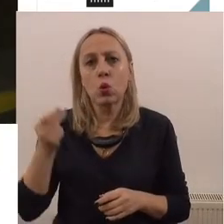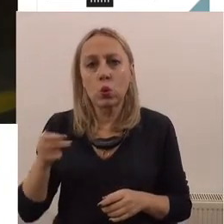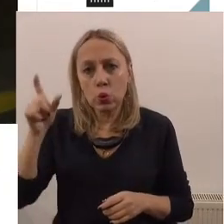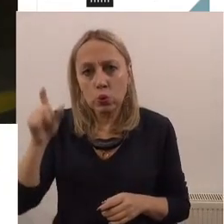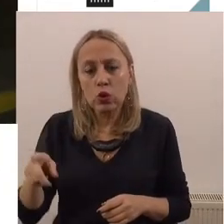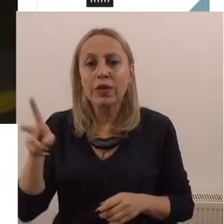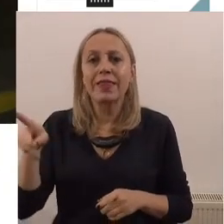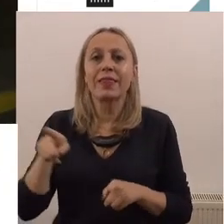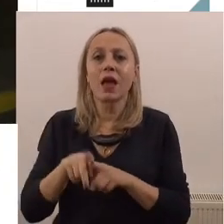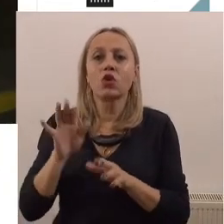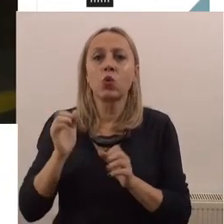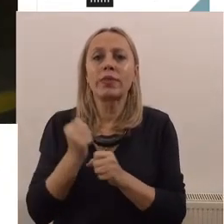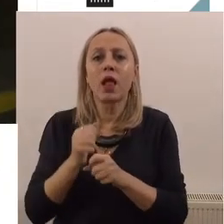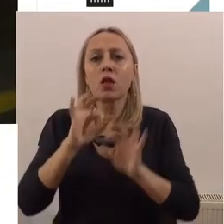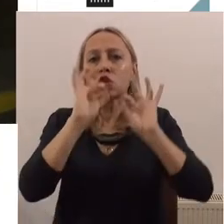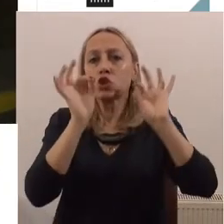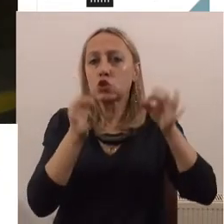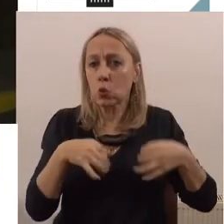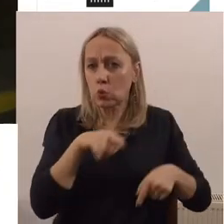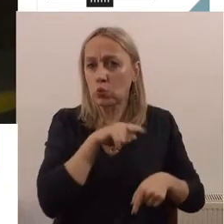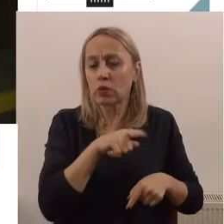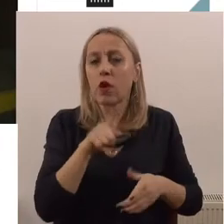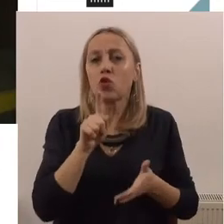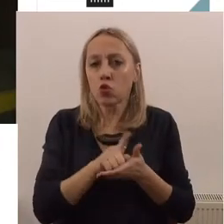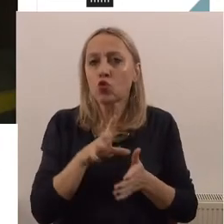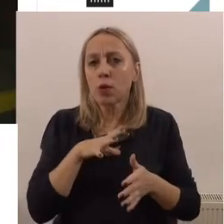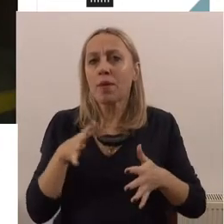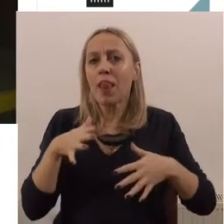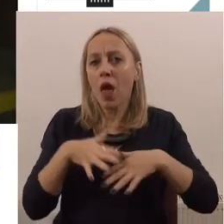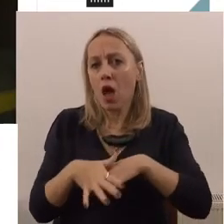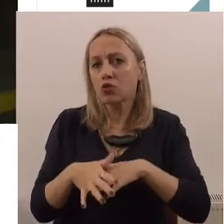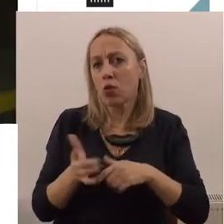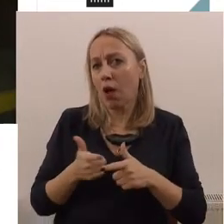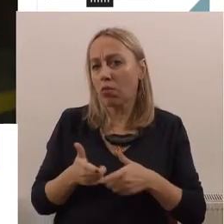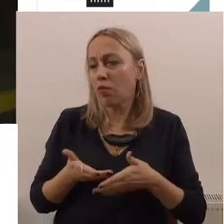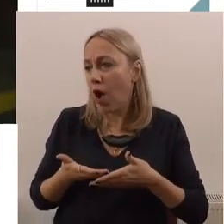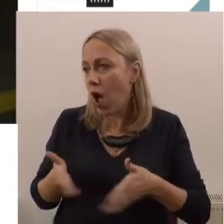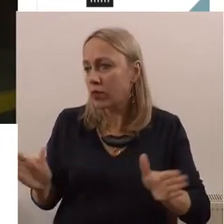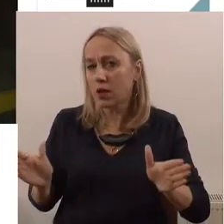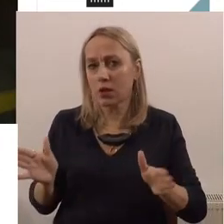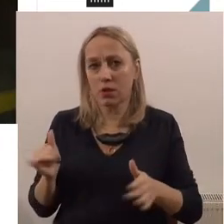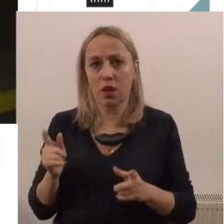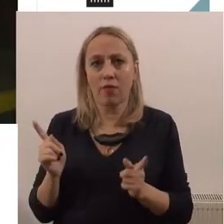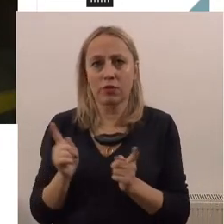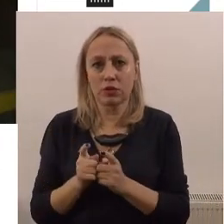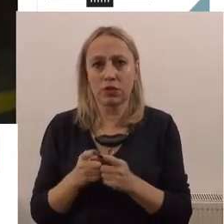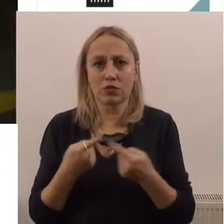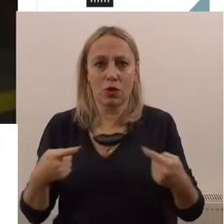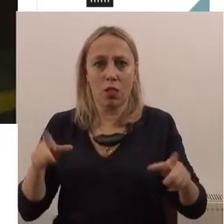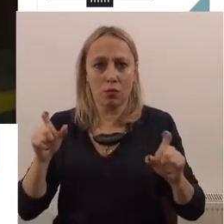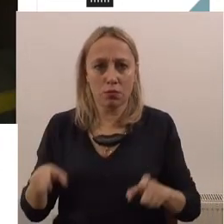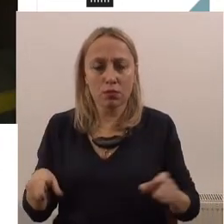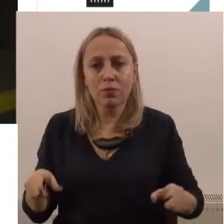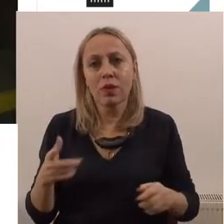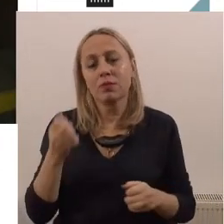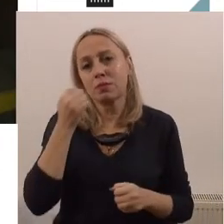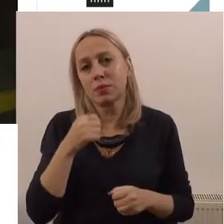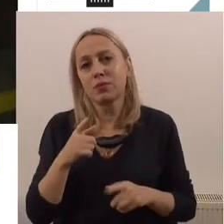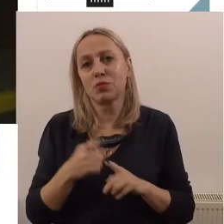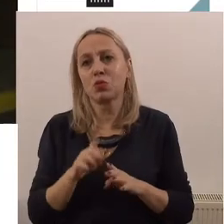and artists who do art also need to be inclusive. So I would like to thank all of